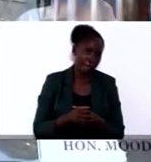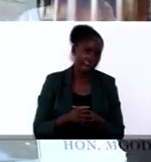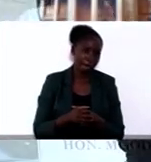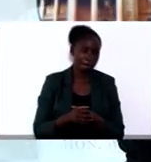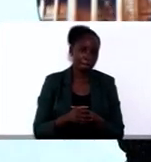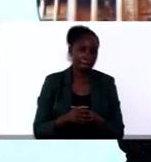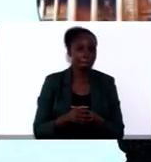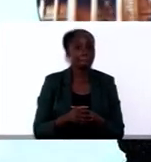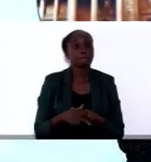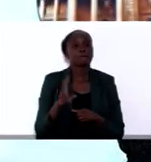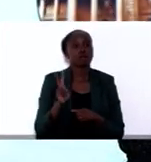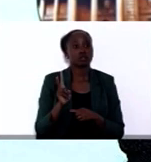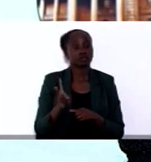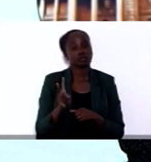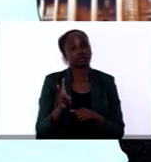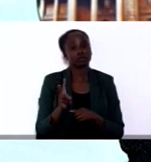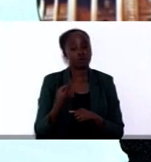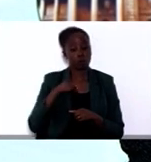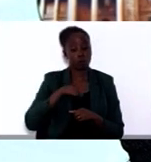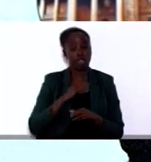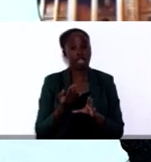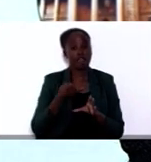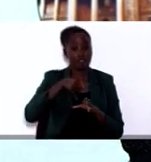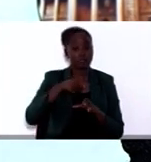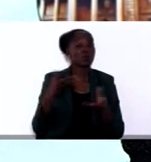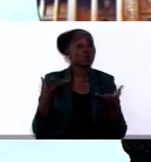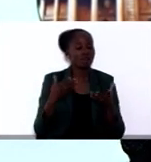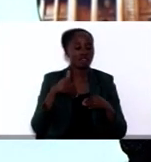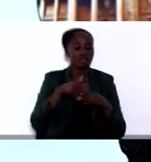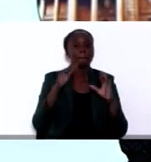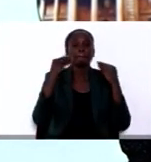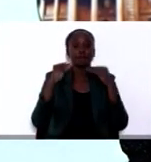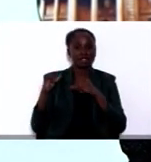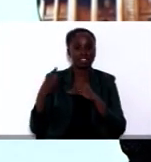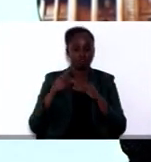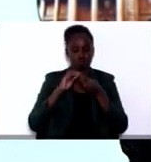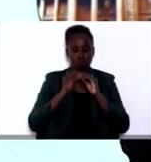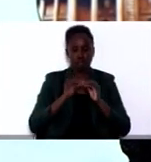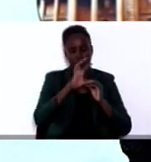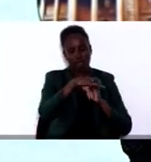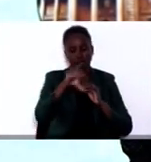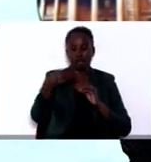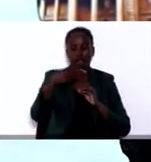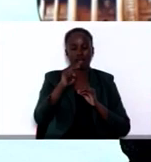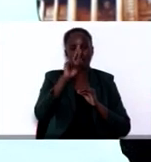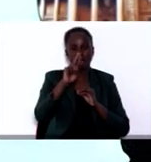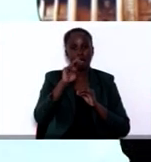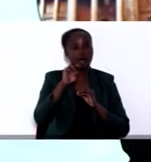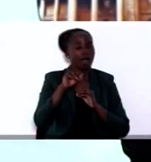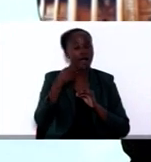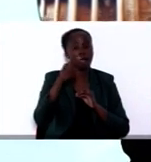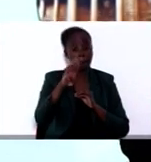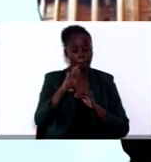I want to also say that we are investing in business, in creative hubs in Gauteng, working with business.